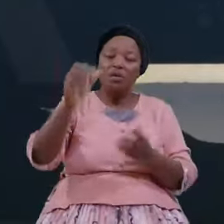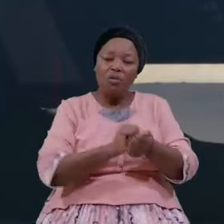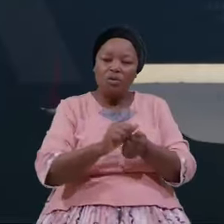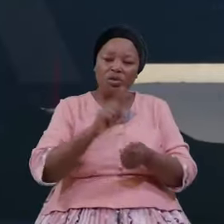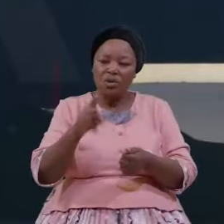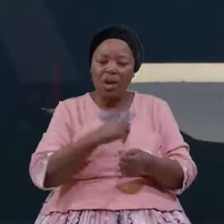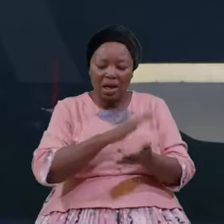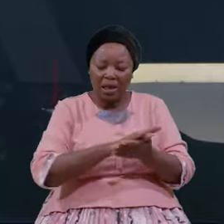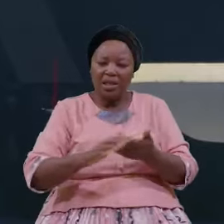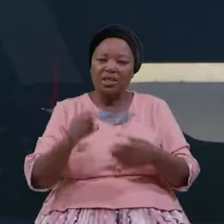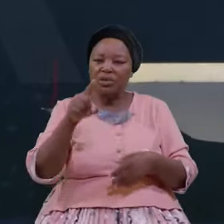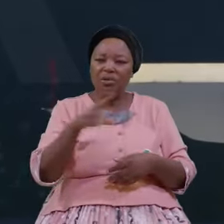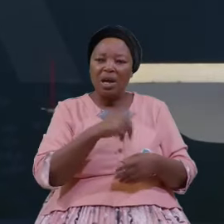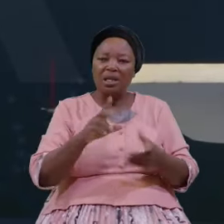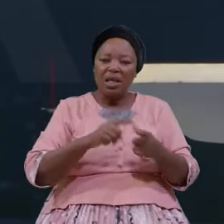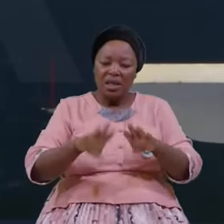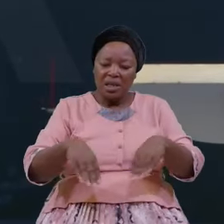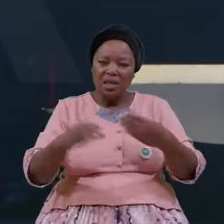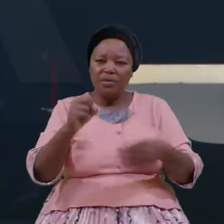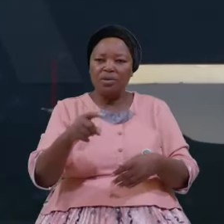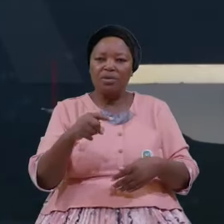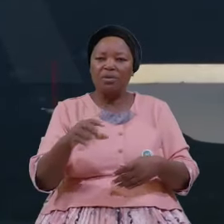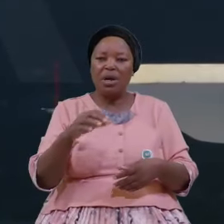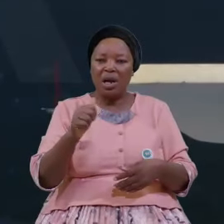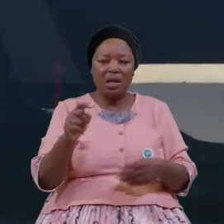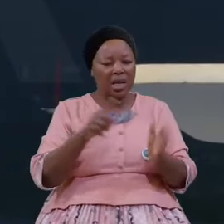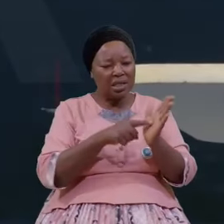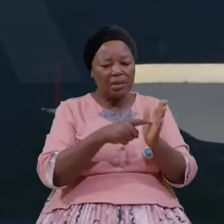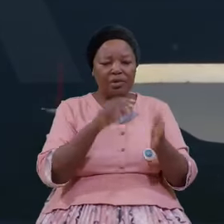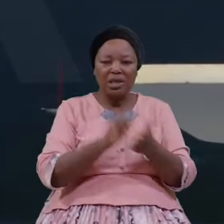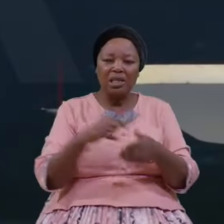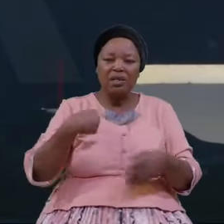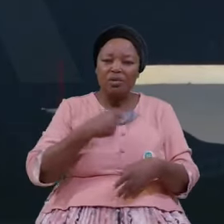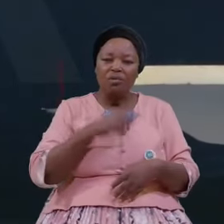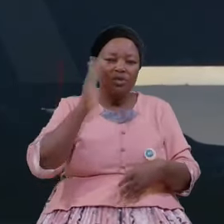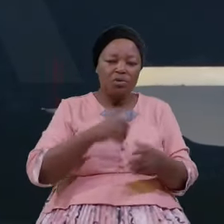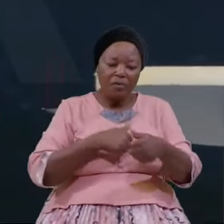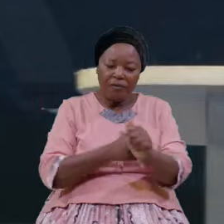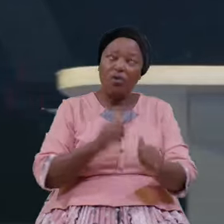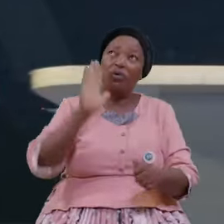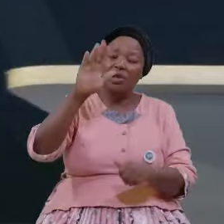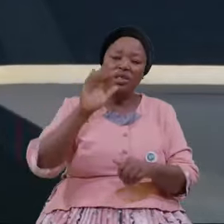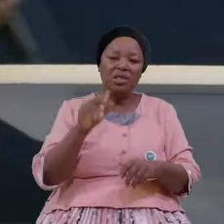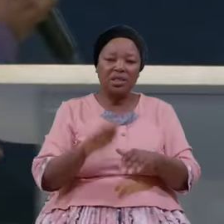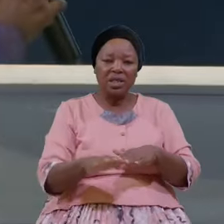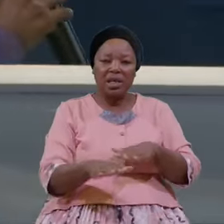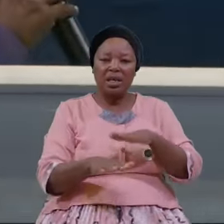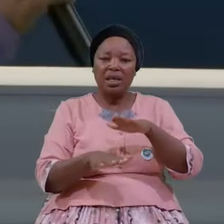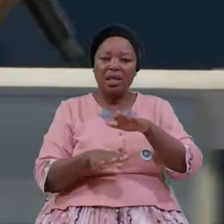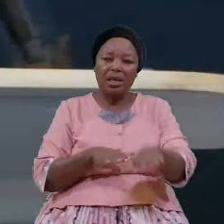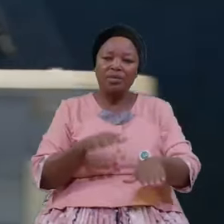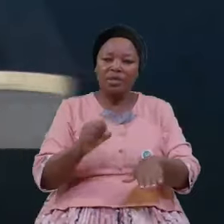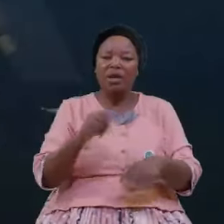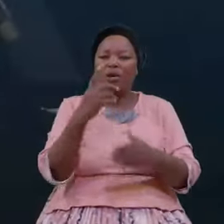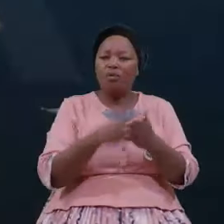you, and he gives you an example that we should follow his steps. What you do then